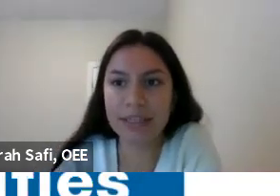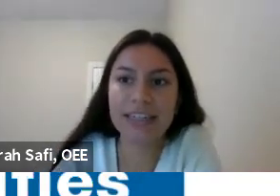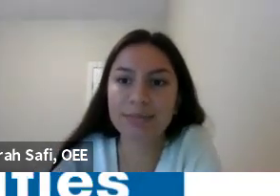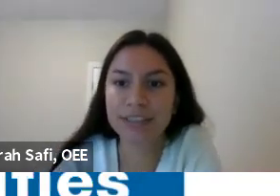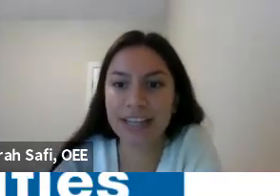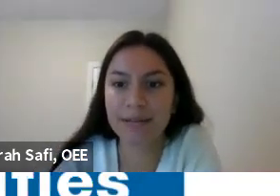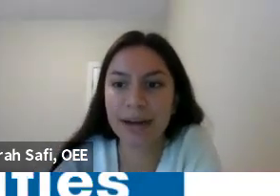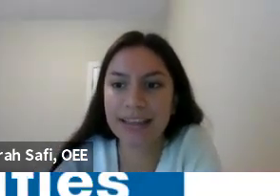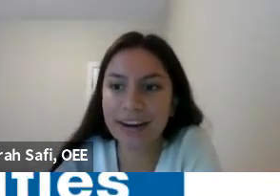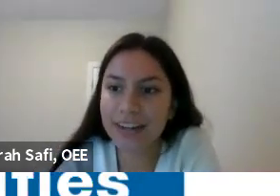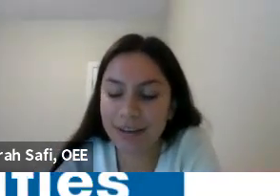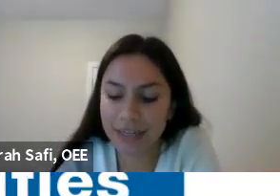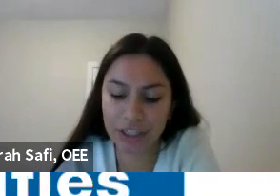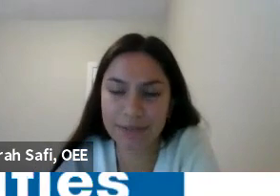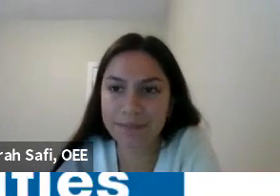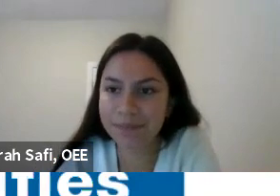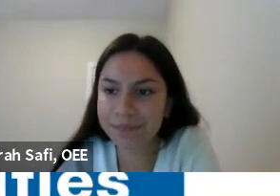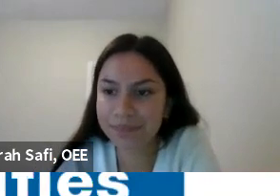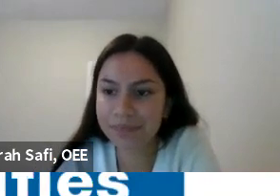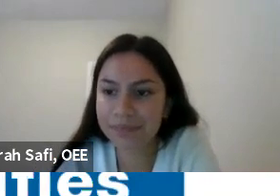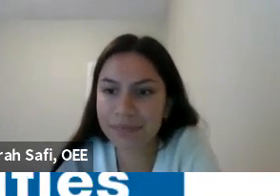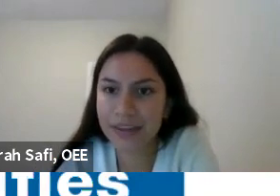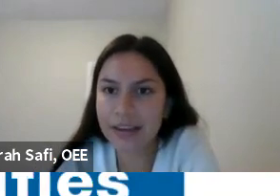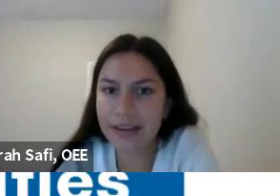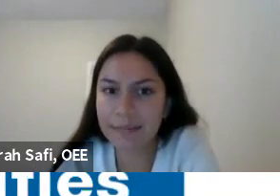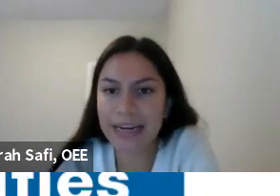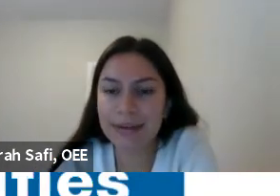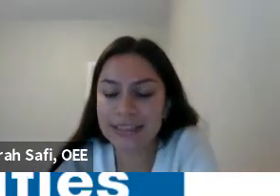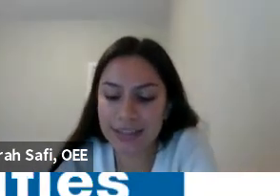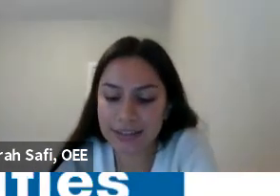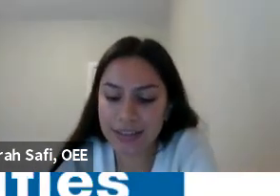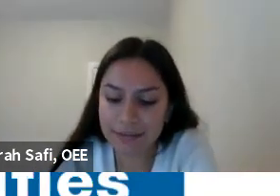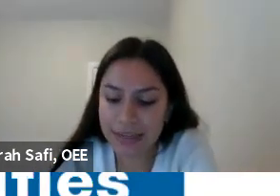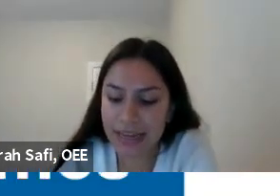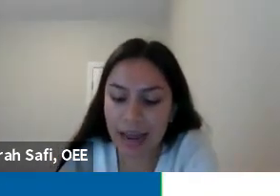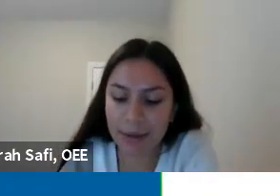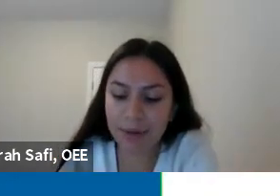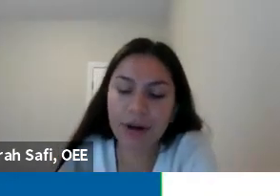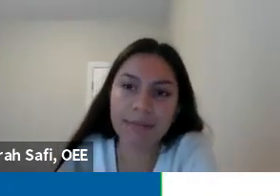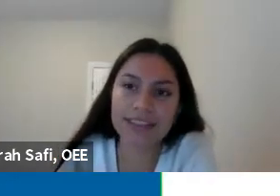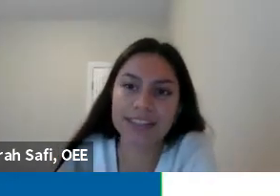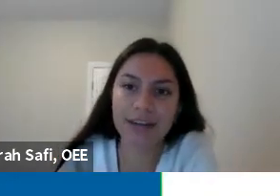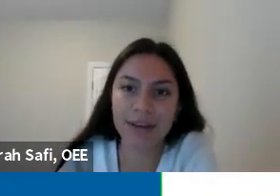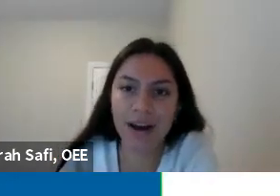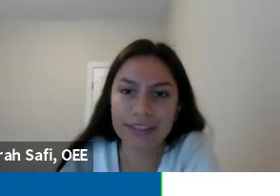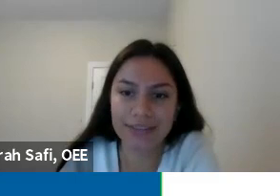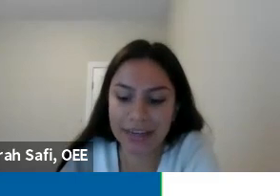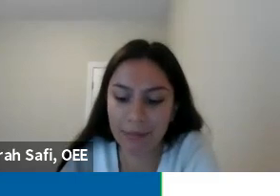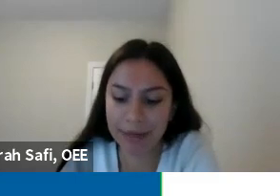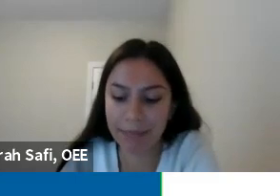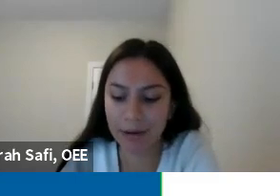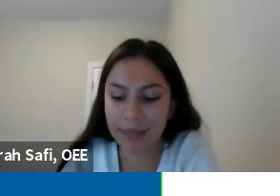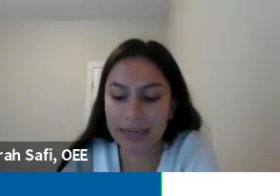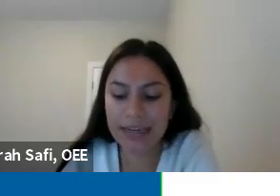with disabilities presented by the Aries Foundation. My name is Sarah Safi, and I'm a program assistant with the Office